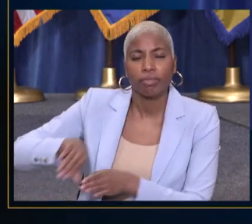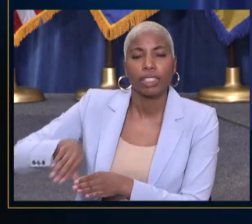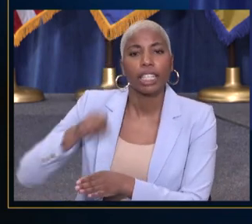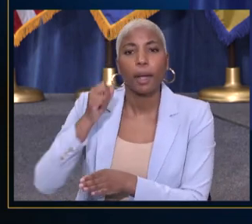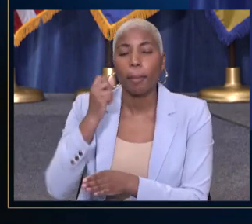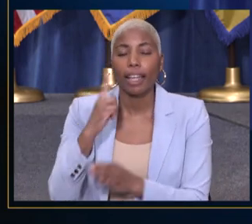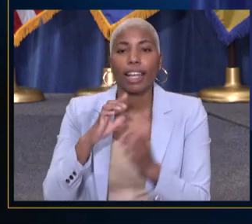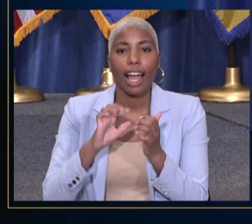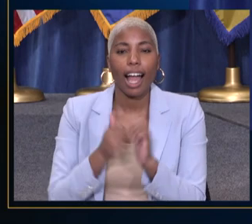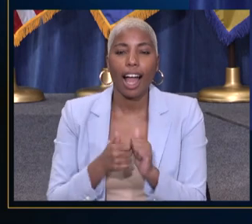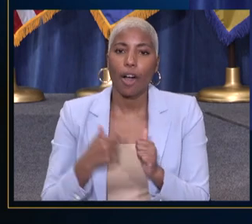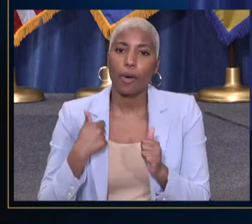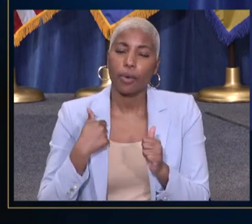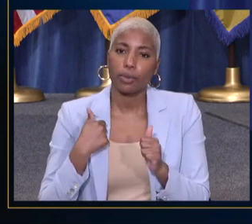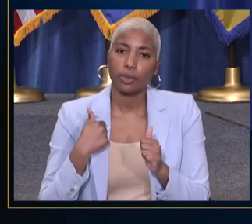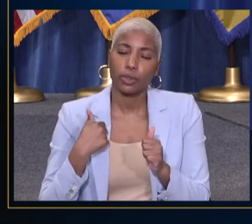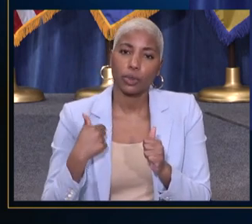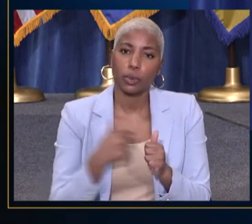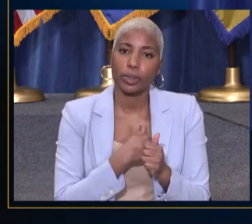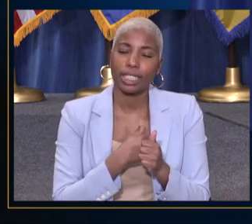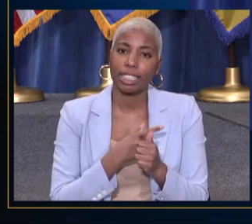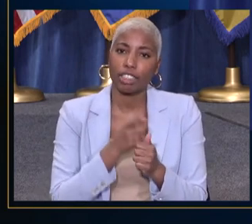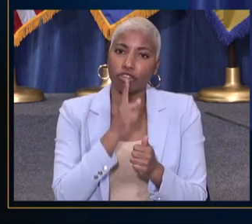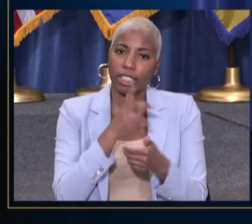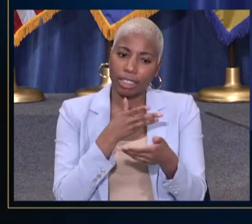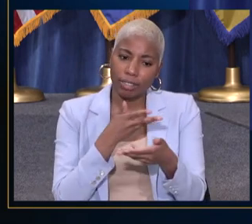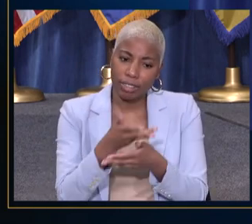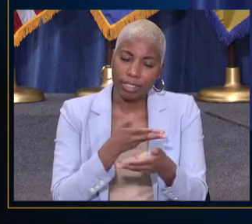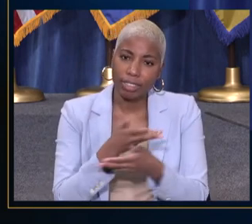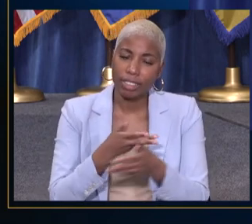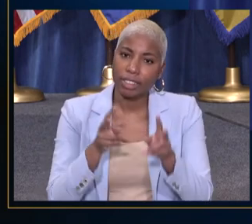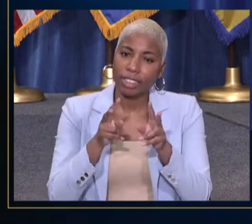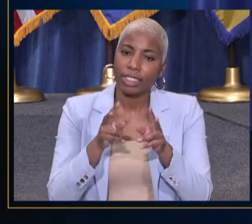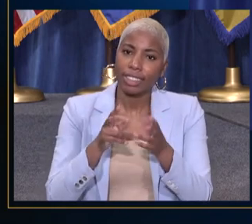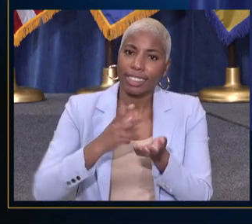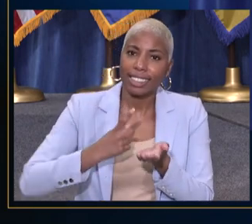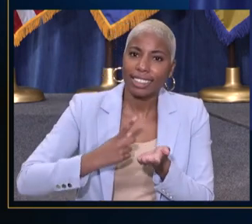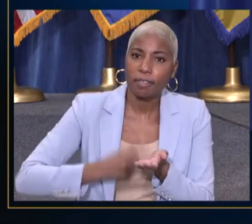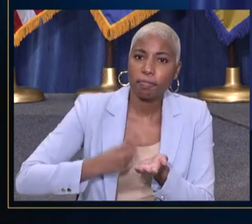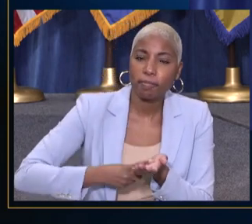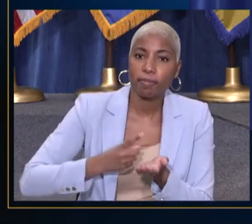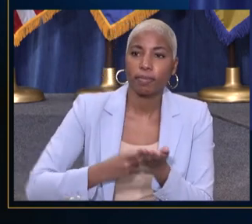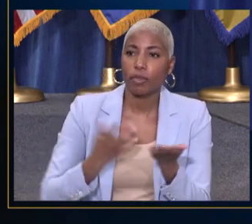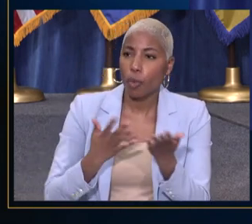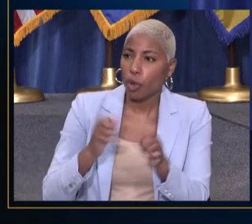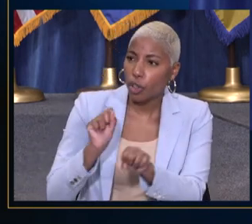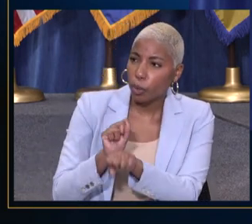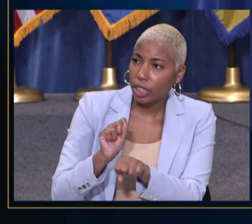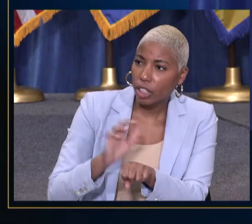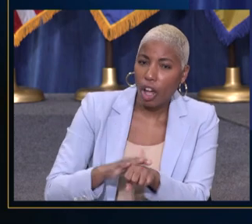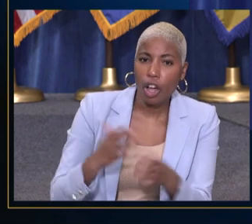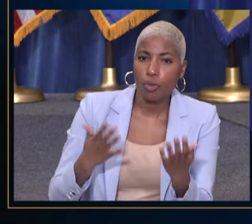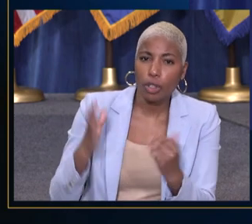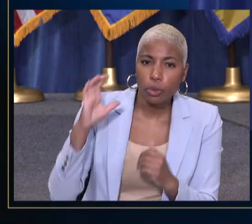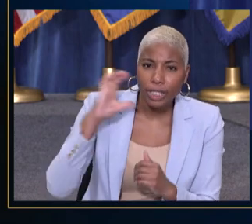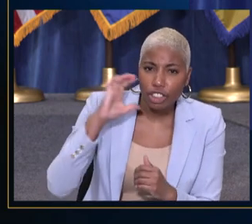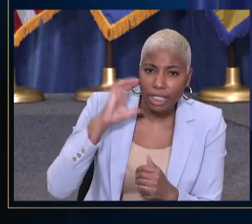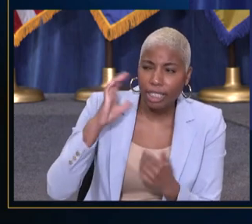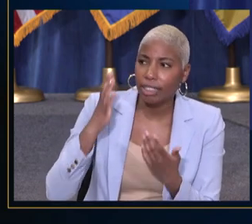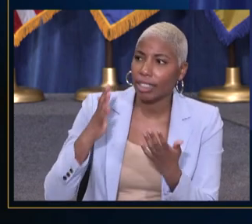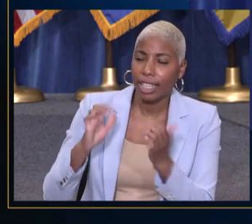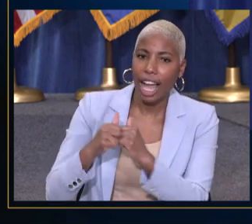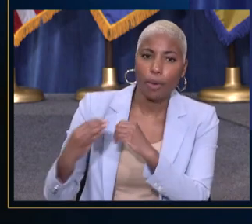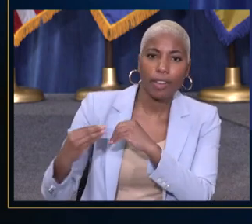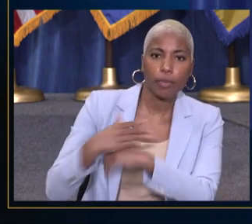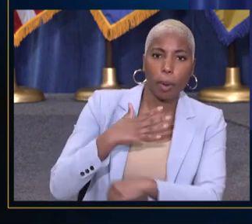being on the front end. What are you working on? What are the issues? What are you hearing? So that can better inform our work. And so to